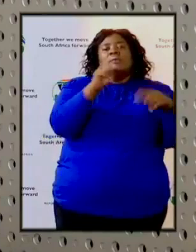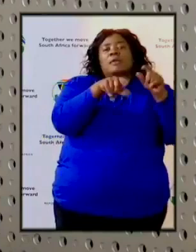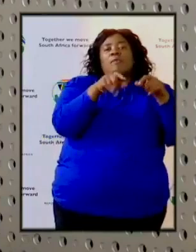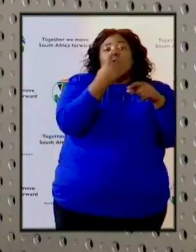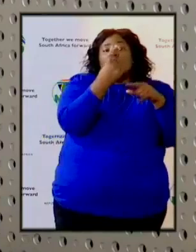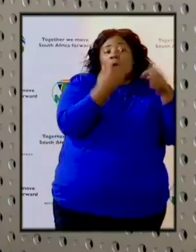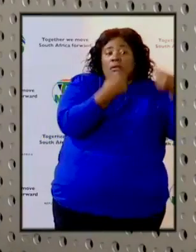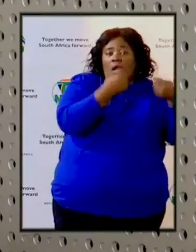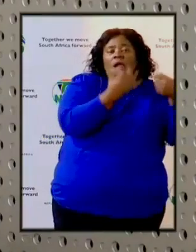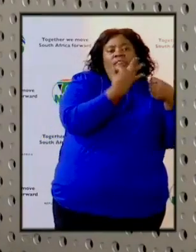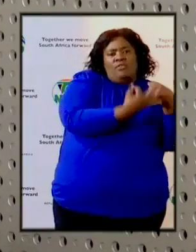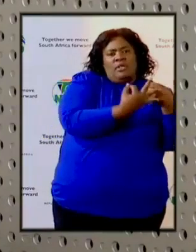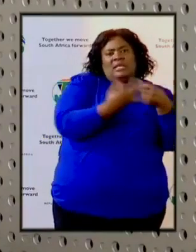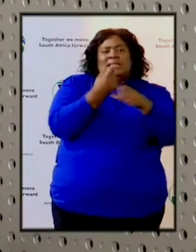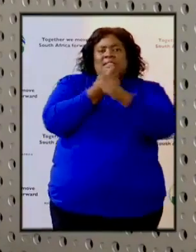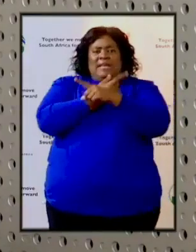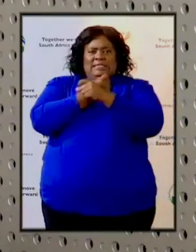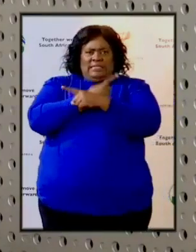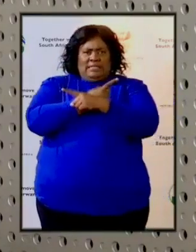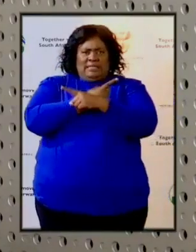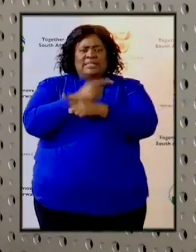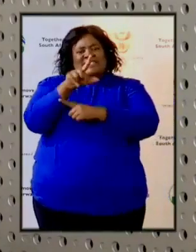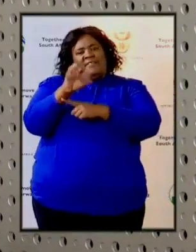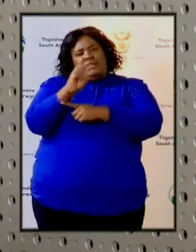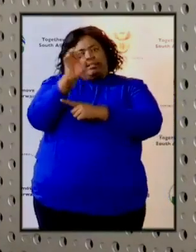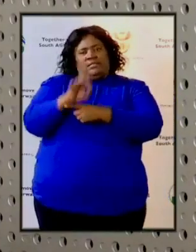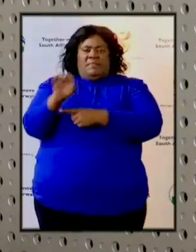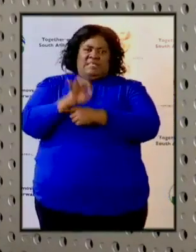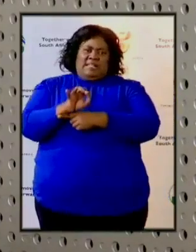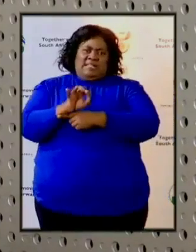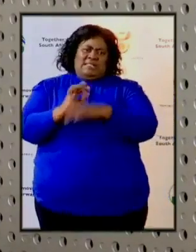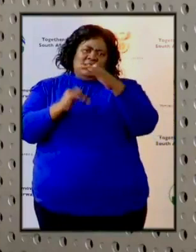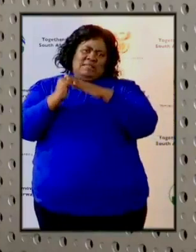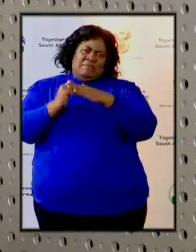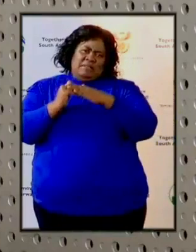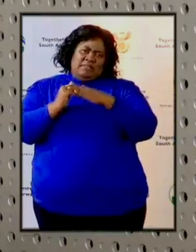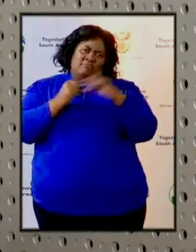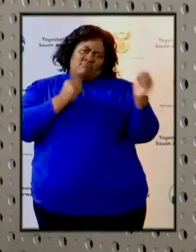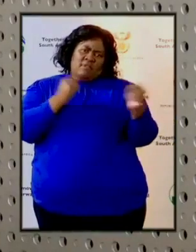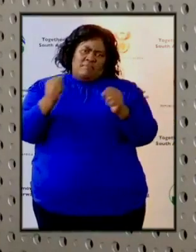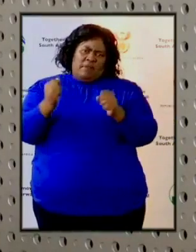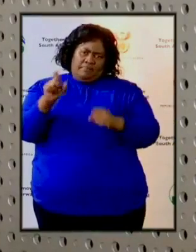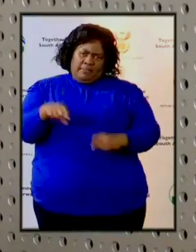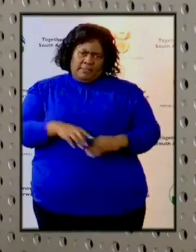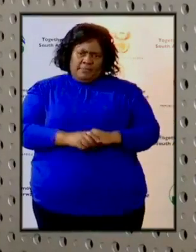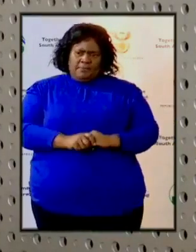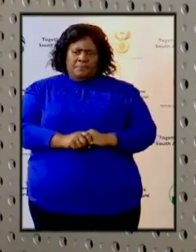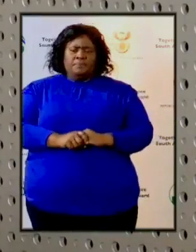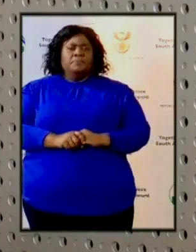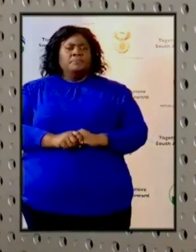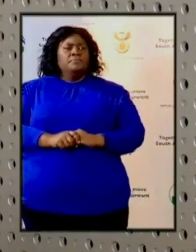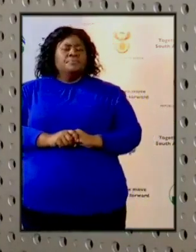And the taxi is not allowed to carry more than 70% of its capacity. And to take all